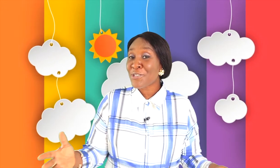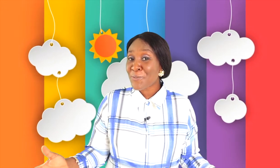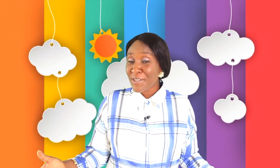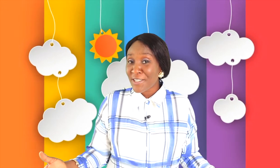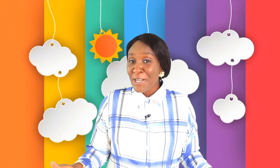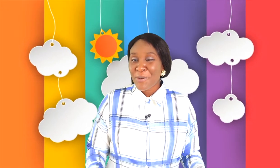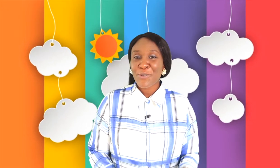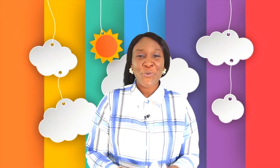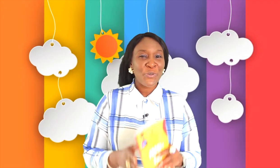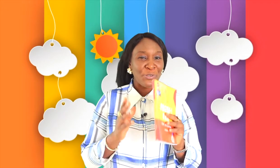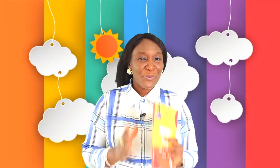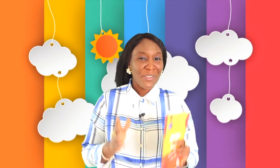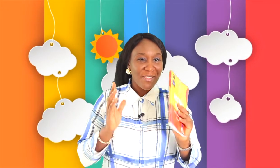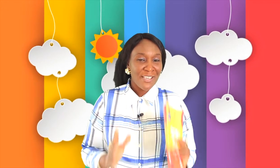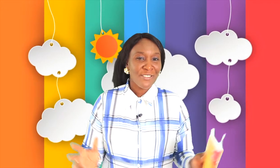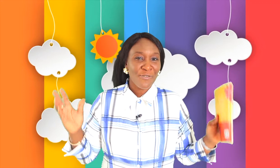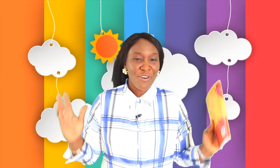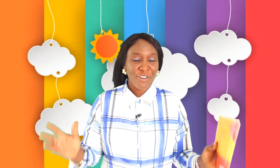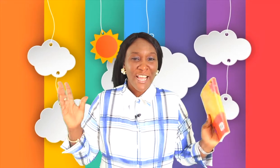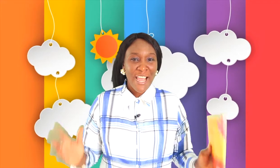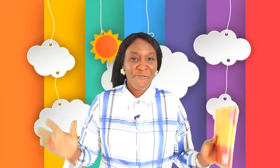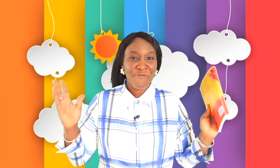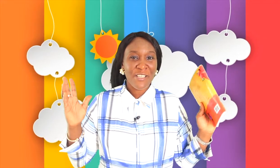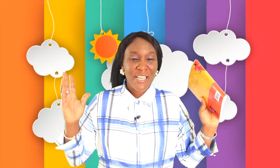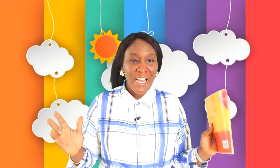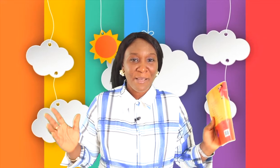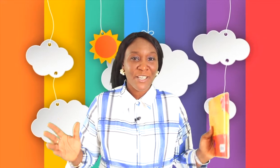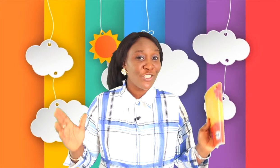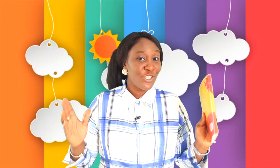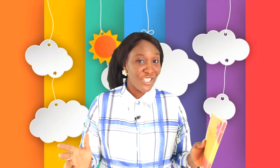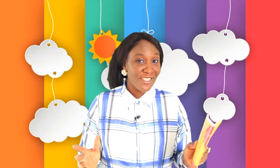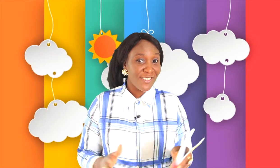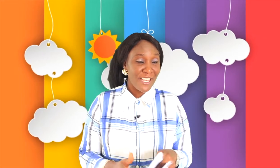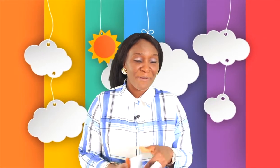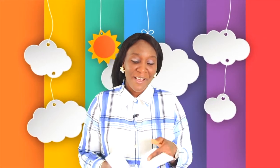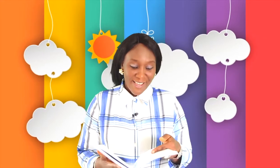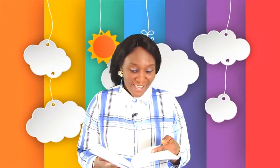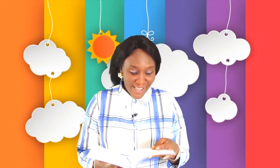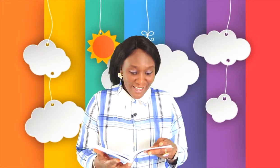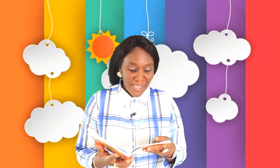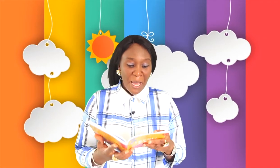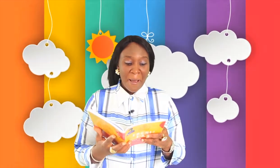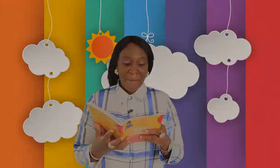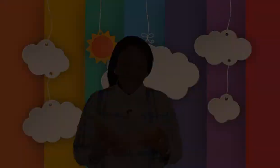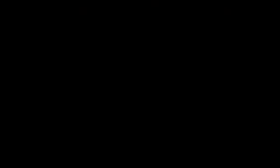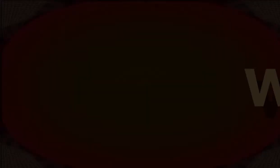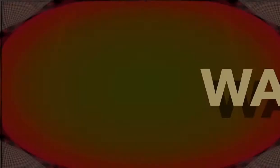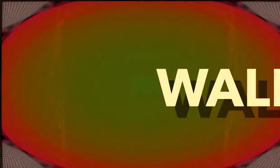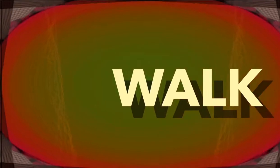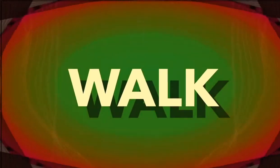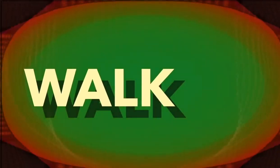to prosper because we will do the things of God every time in Jesus' name.